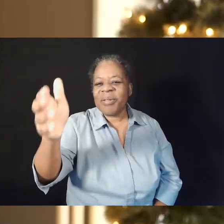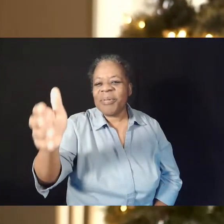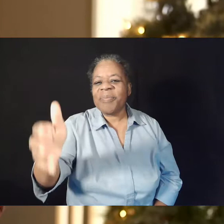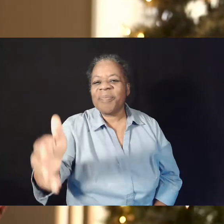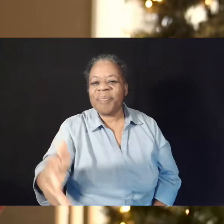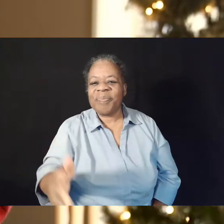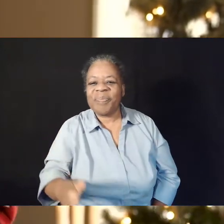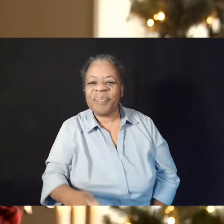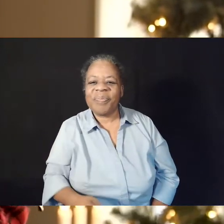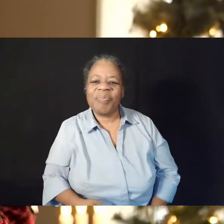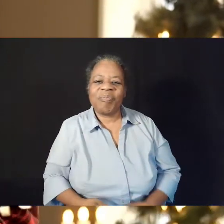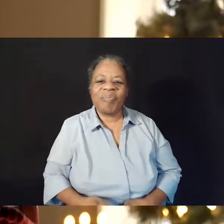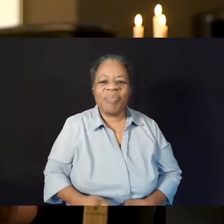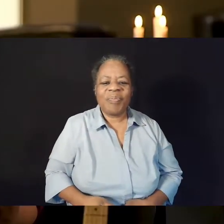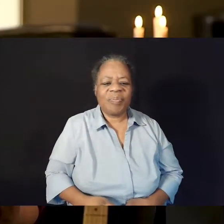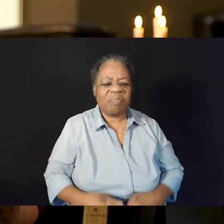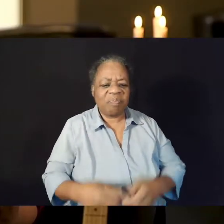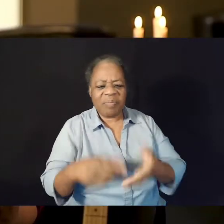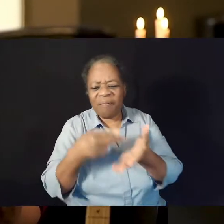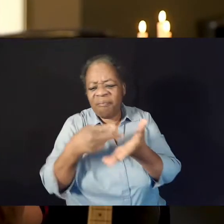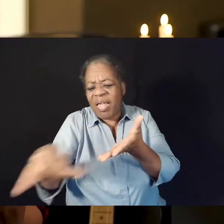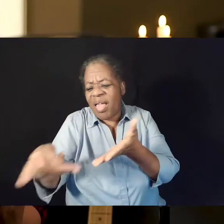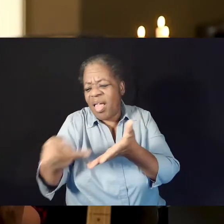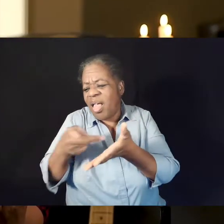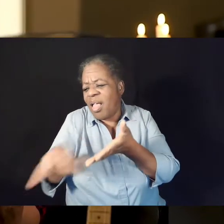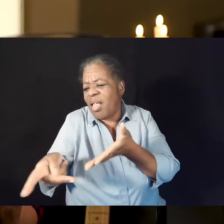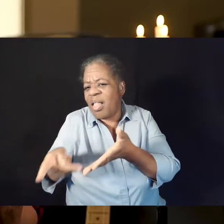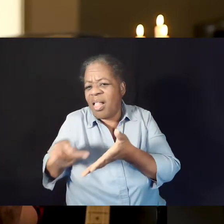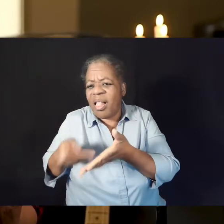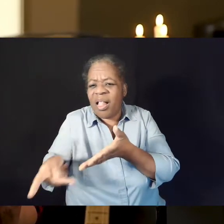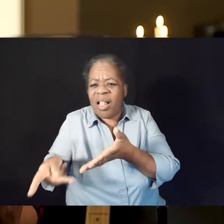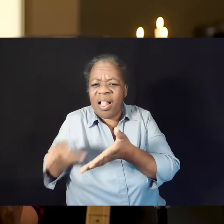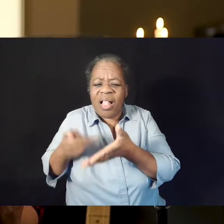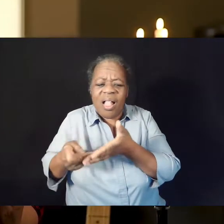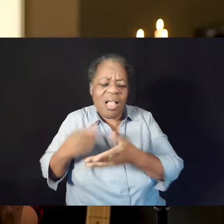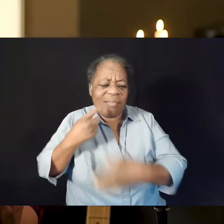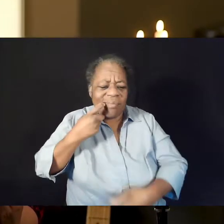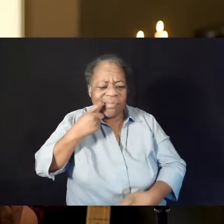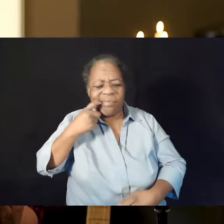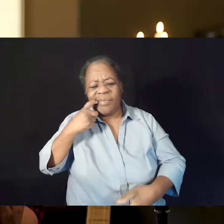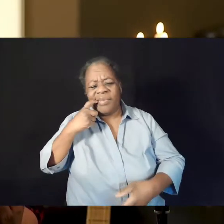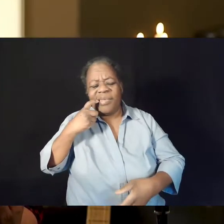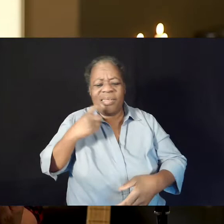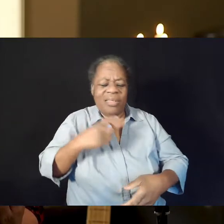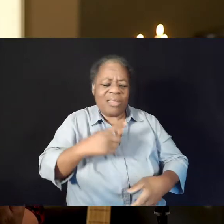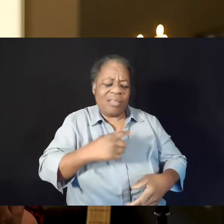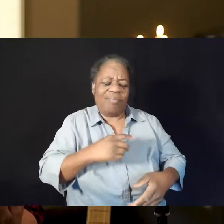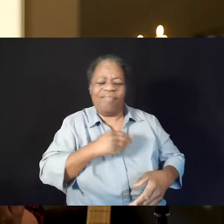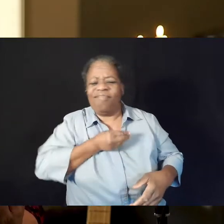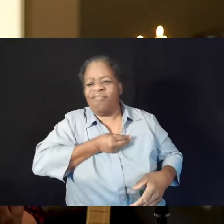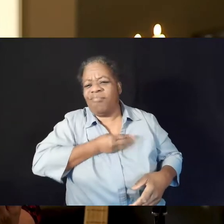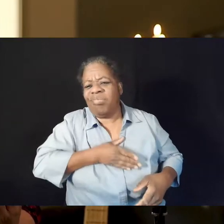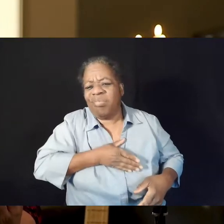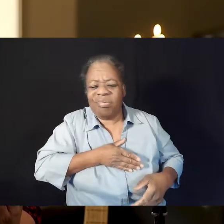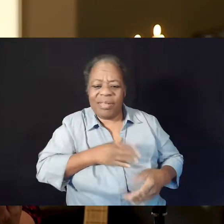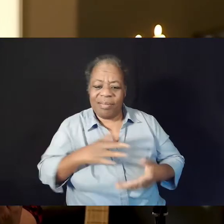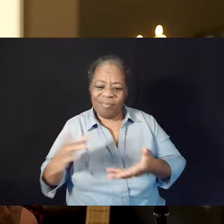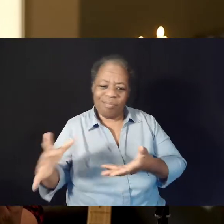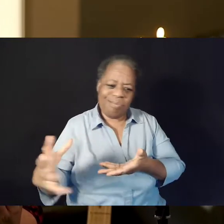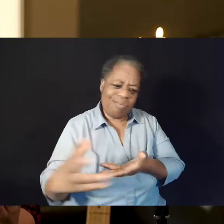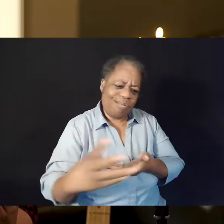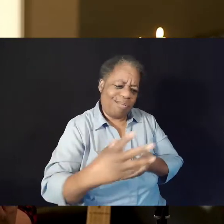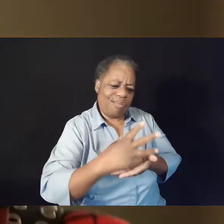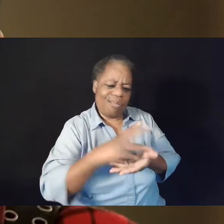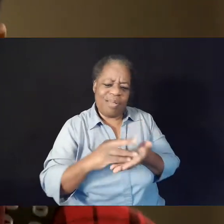Bring all your failures, bring your addictions, come lay them down at the foot of